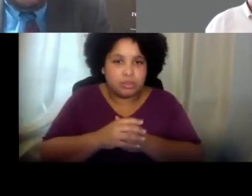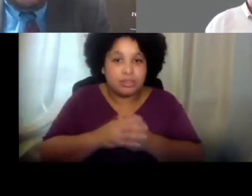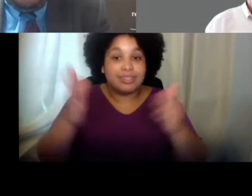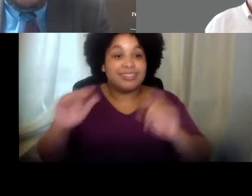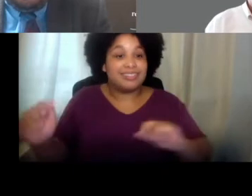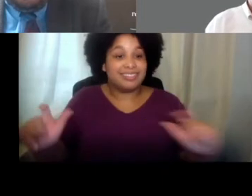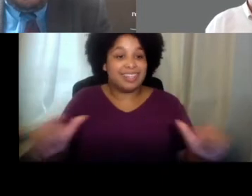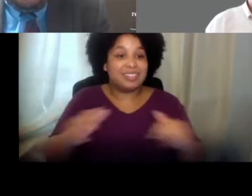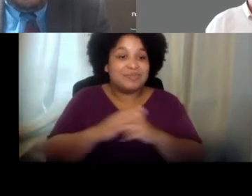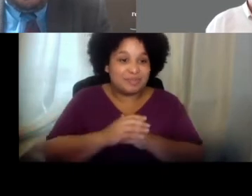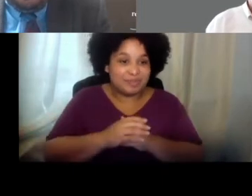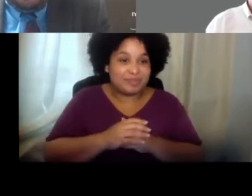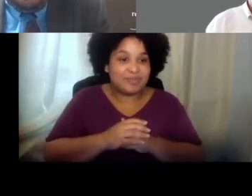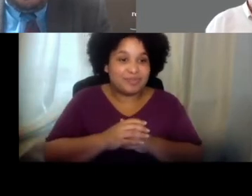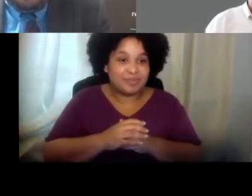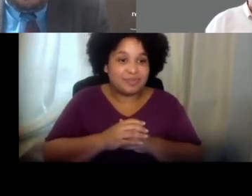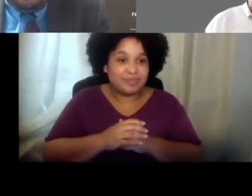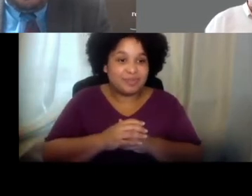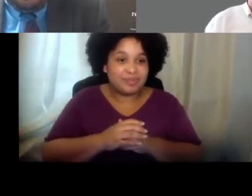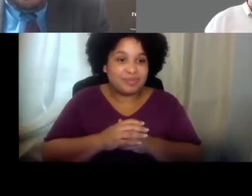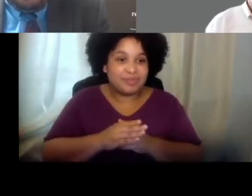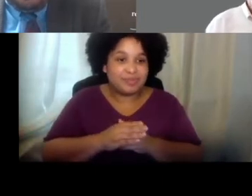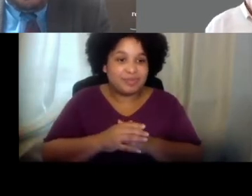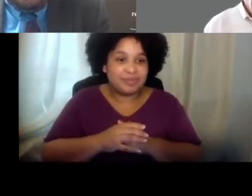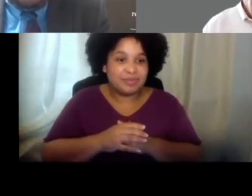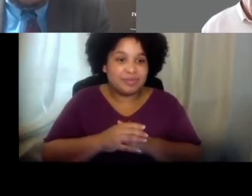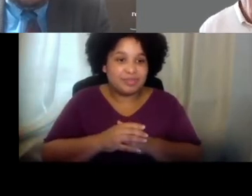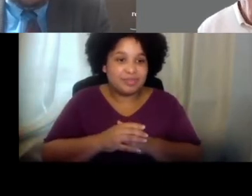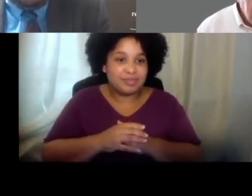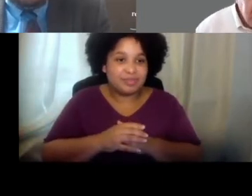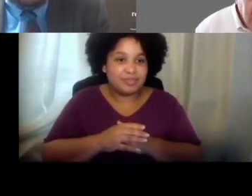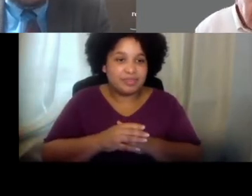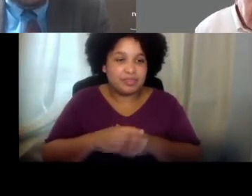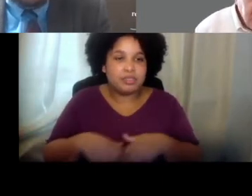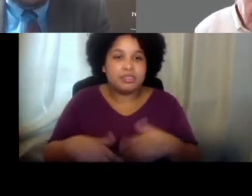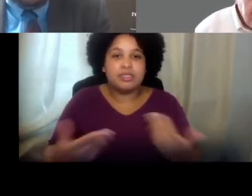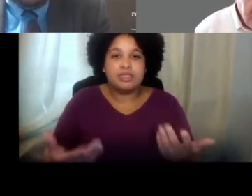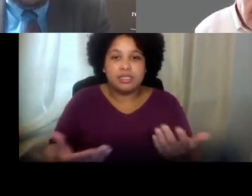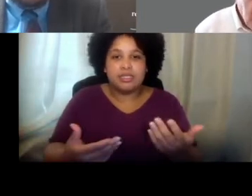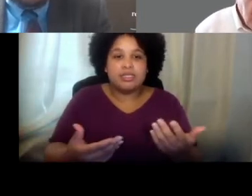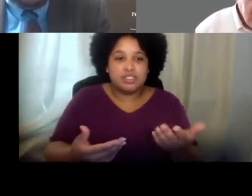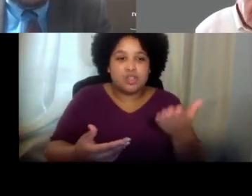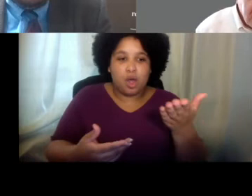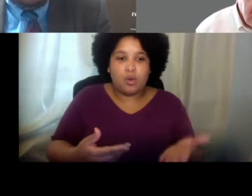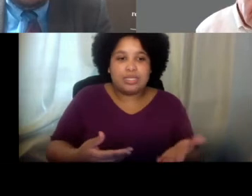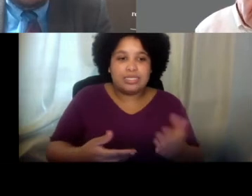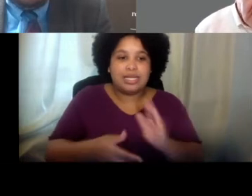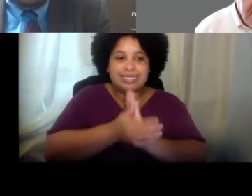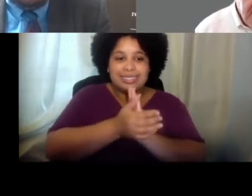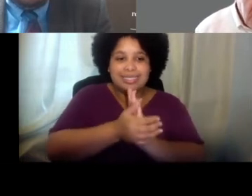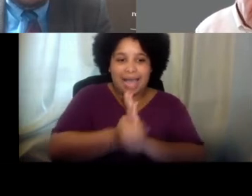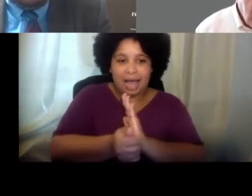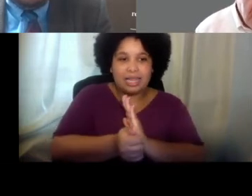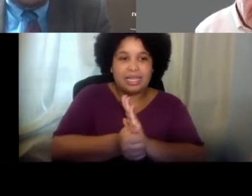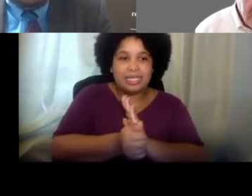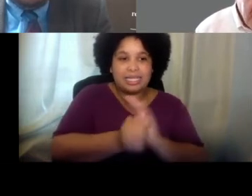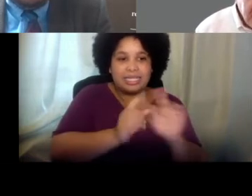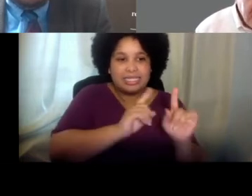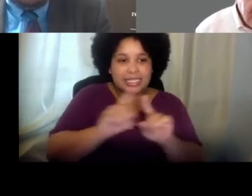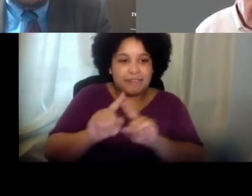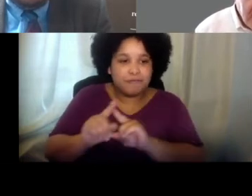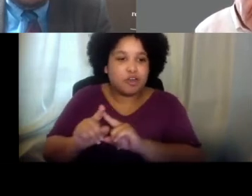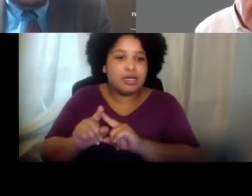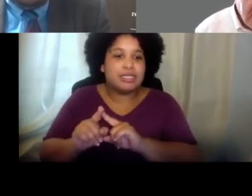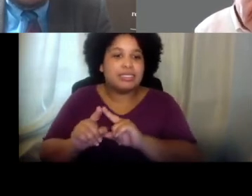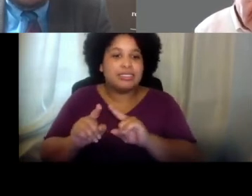This slide just says, talent comes in all sizes, shapes, and forms. If you have the